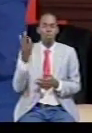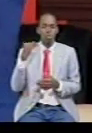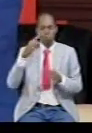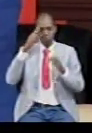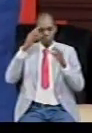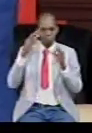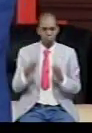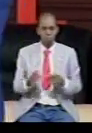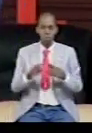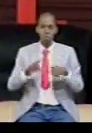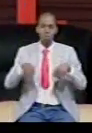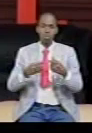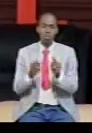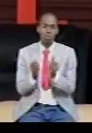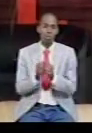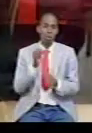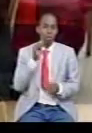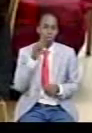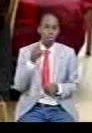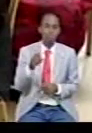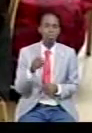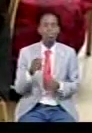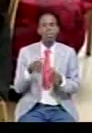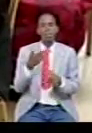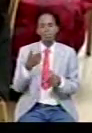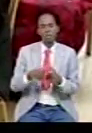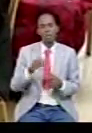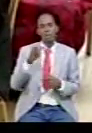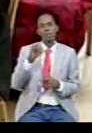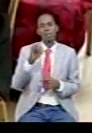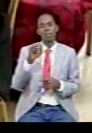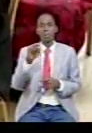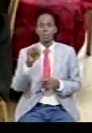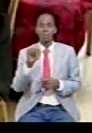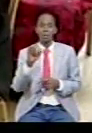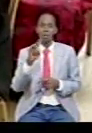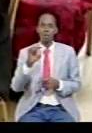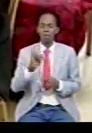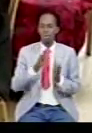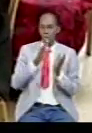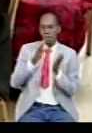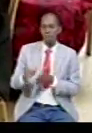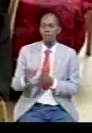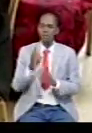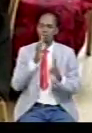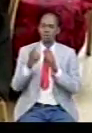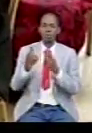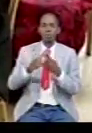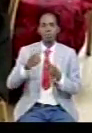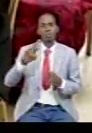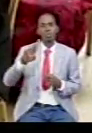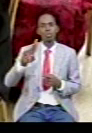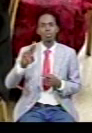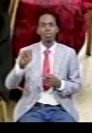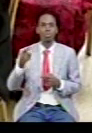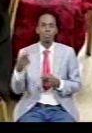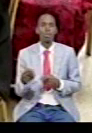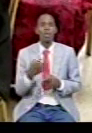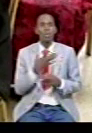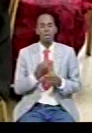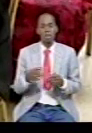her, then she left speaking unto her. So they